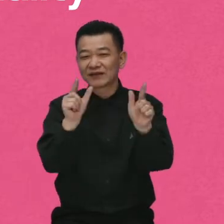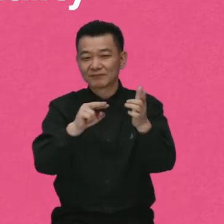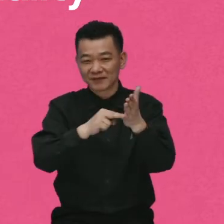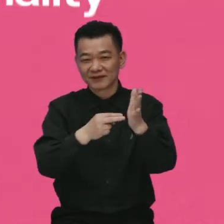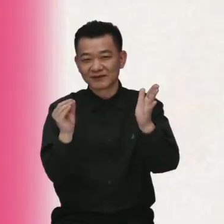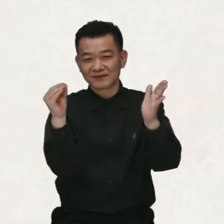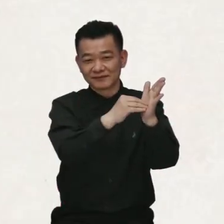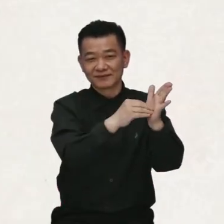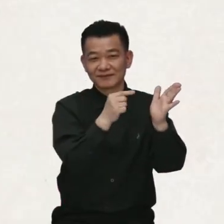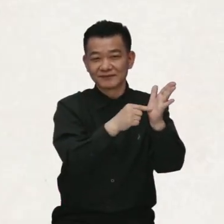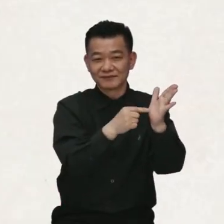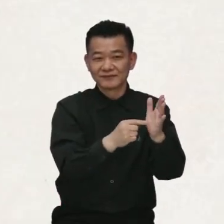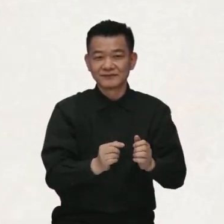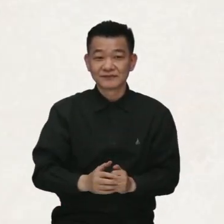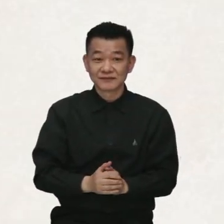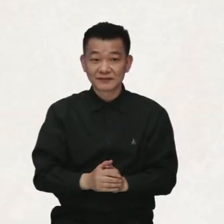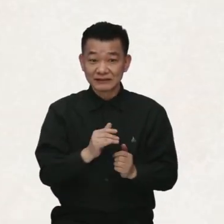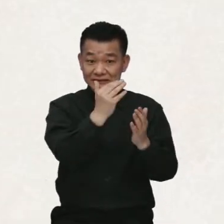created.